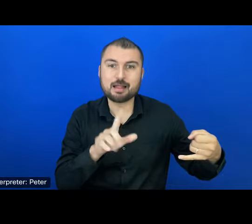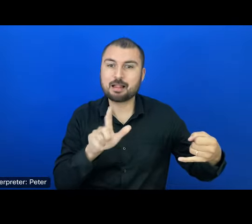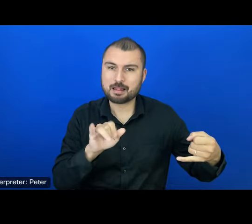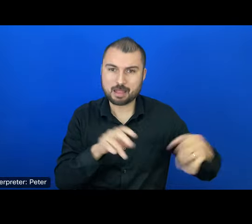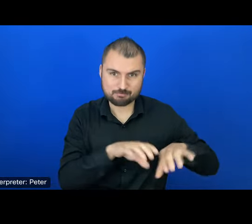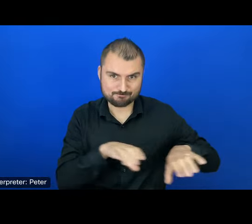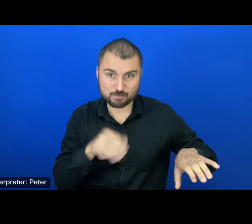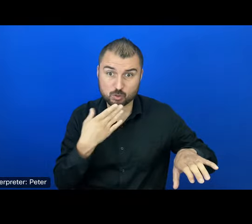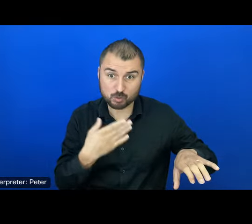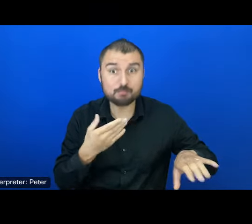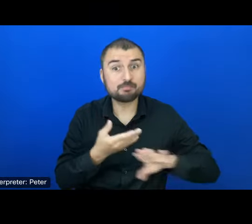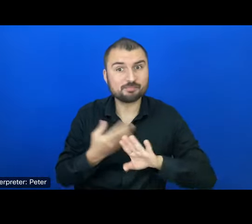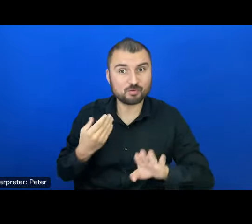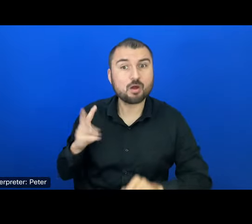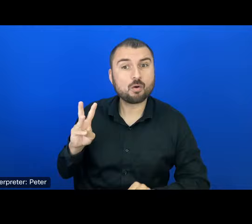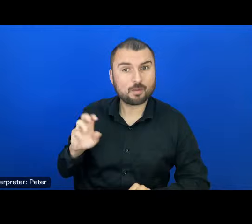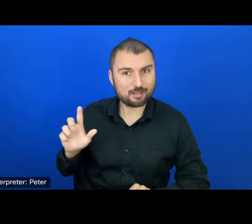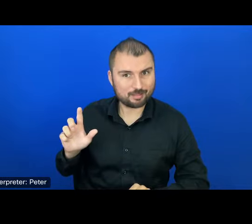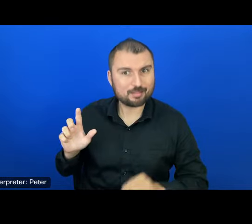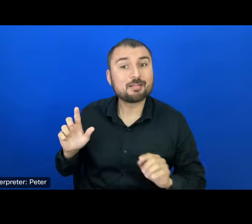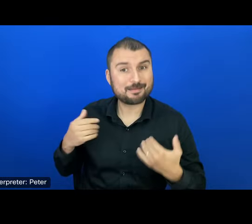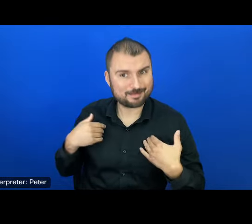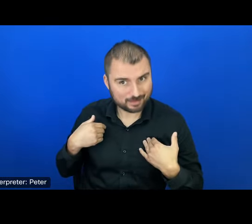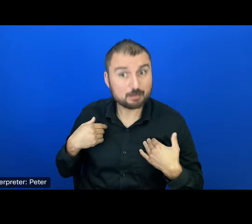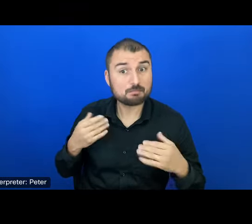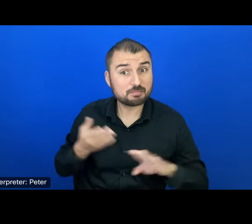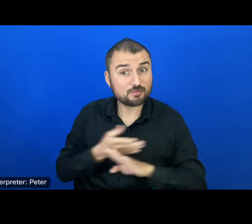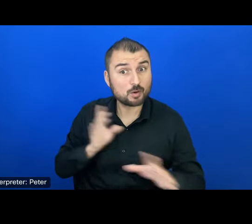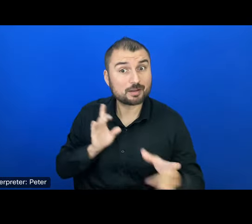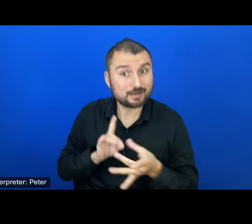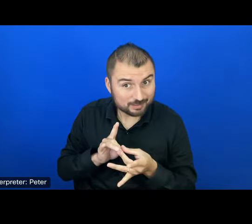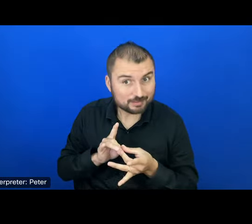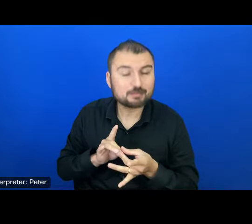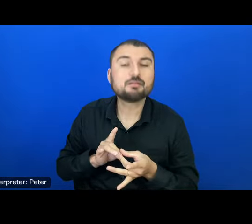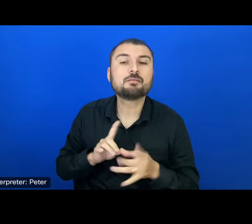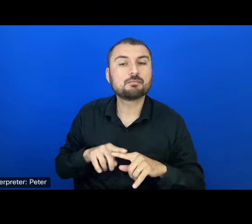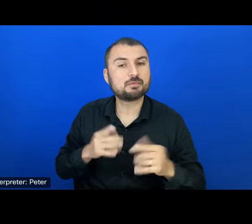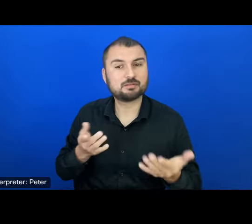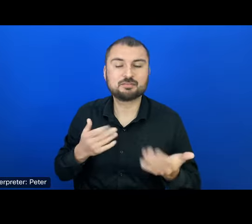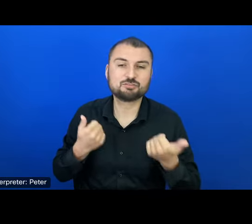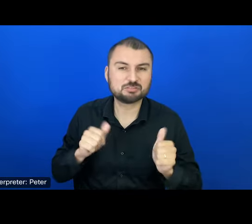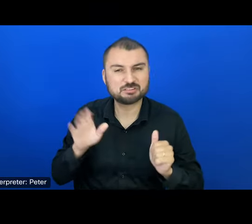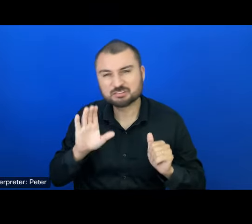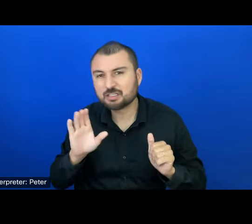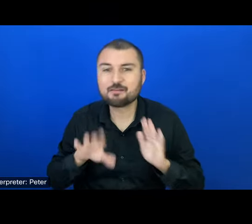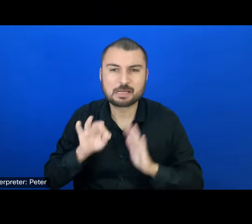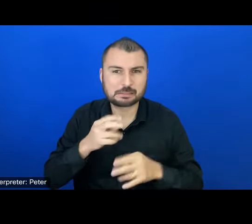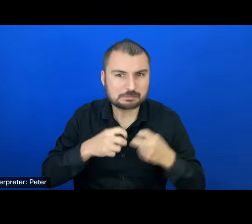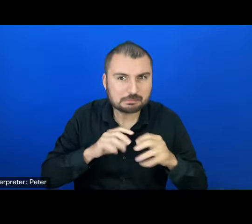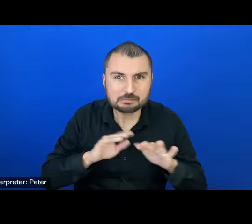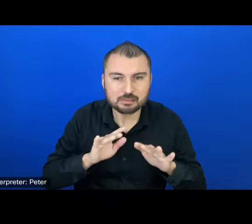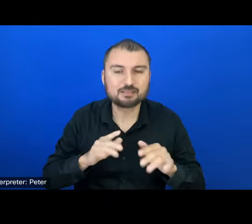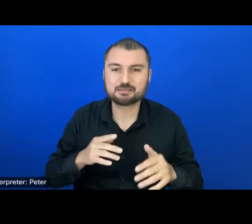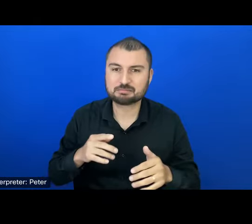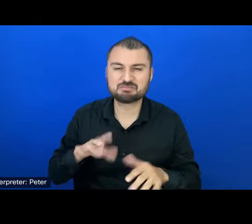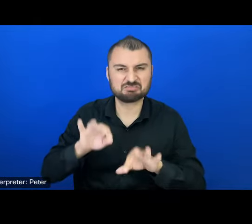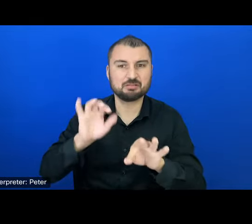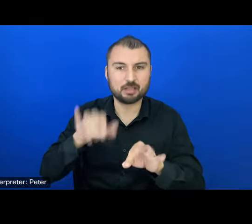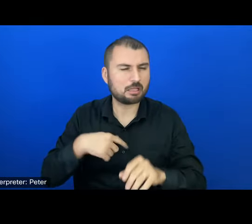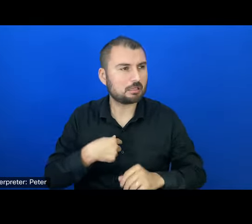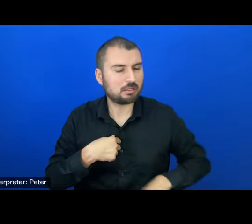it was connected to rural water. It's just finding the pits, all of that. That's. I'm just a